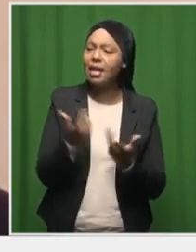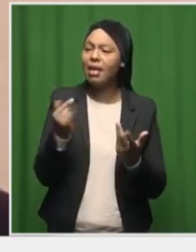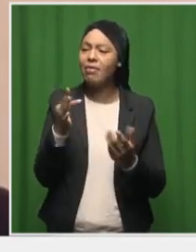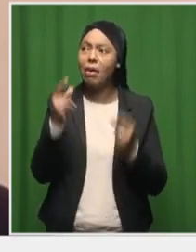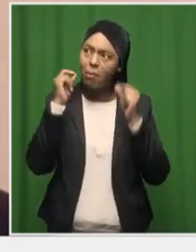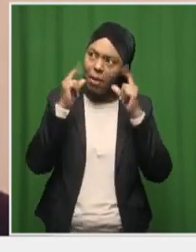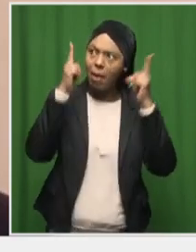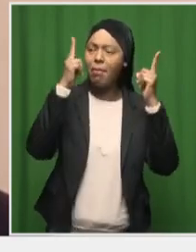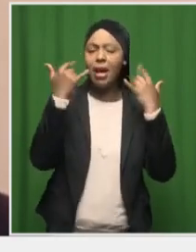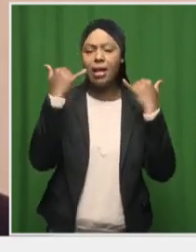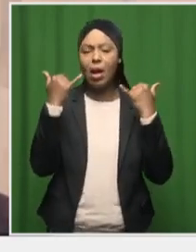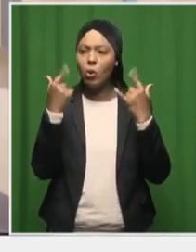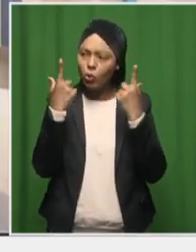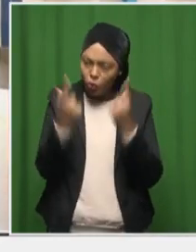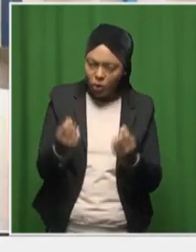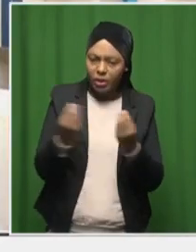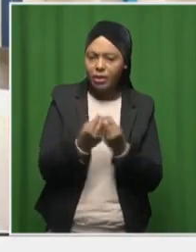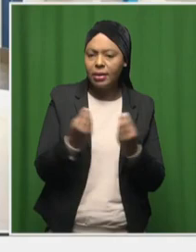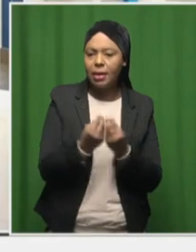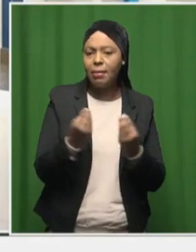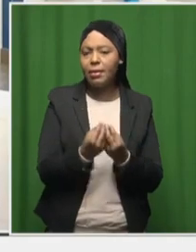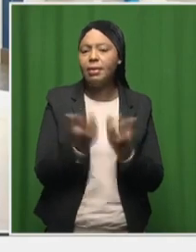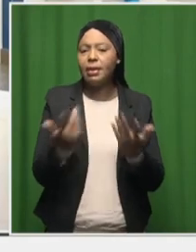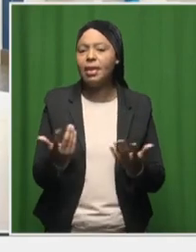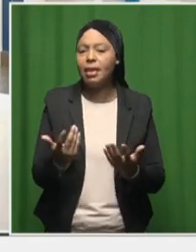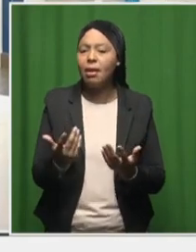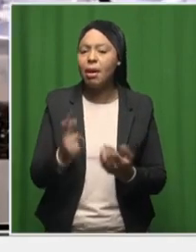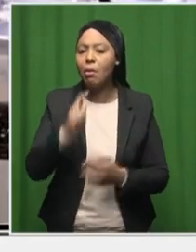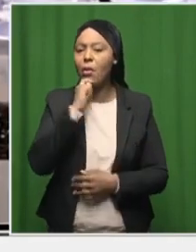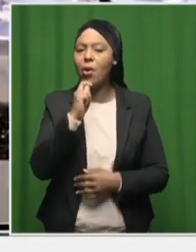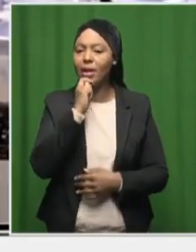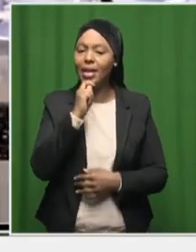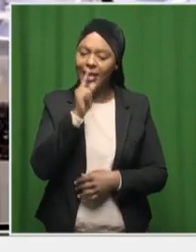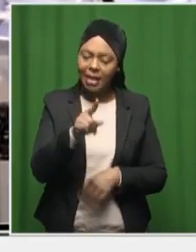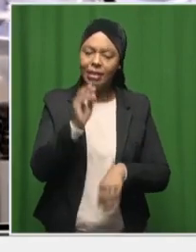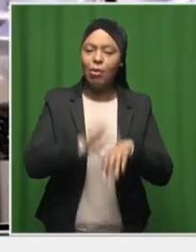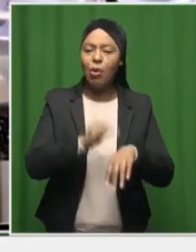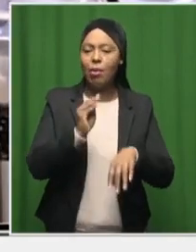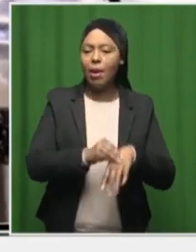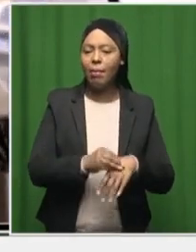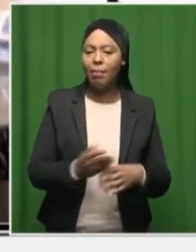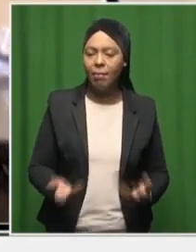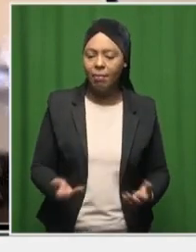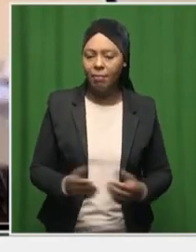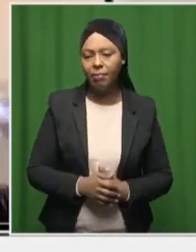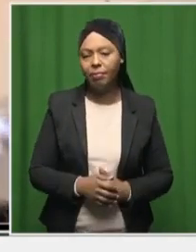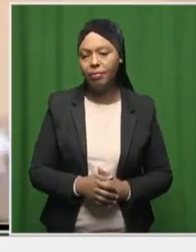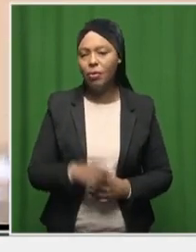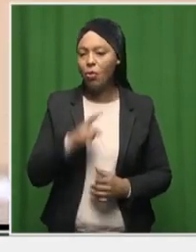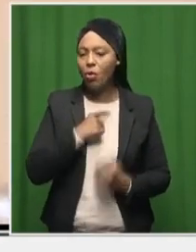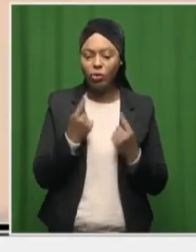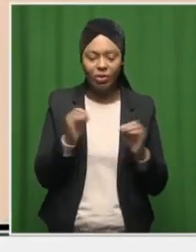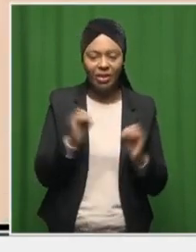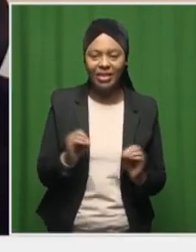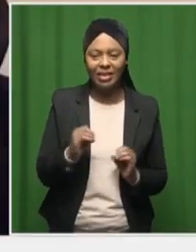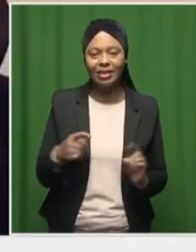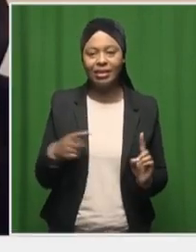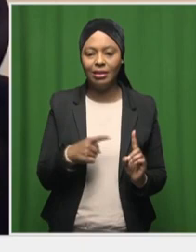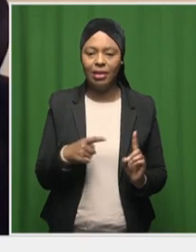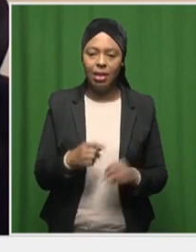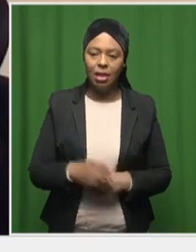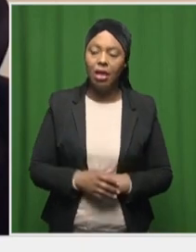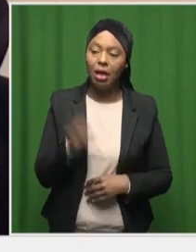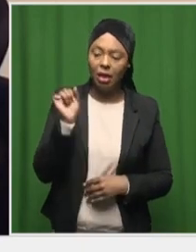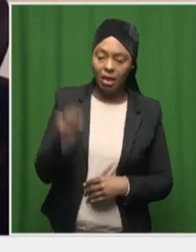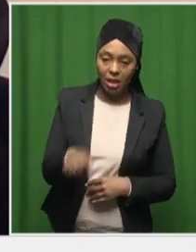morning and there is something that he has or she has to do. So that's the problem. It is, and it's a major problem,